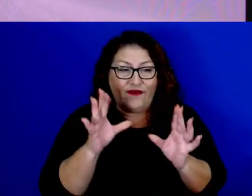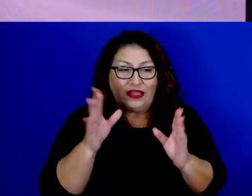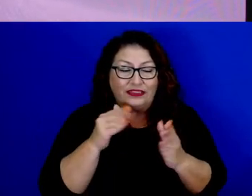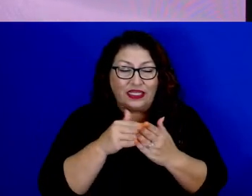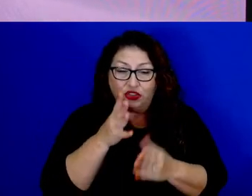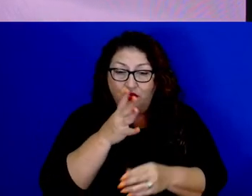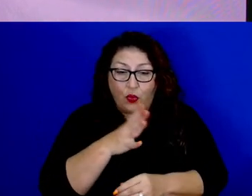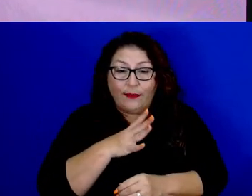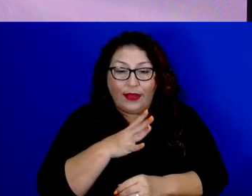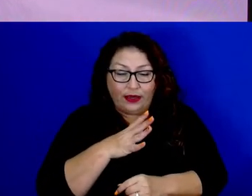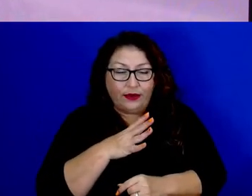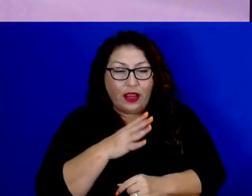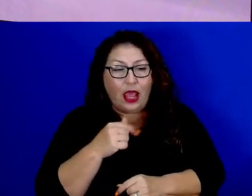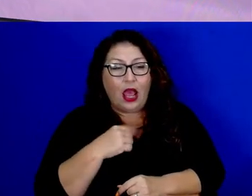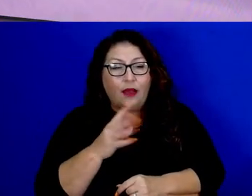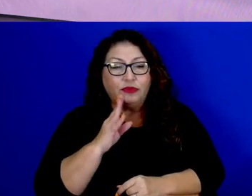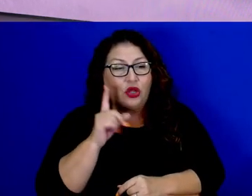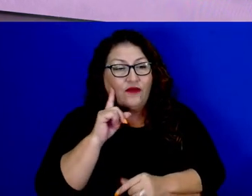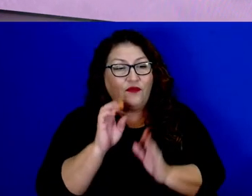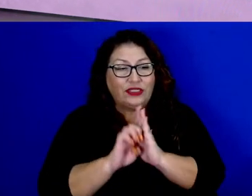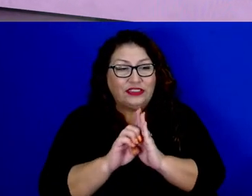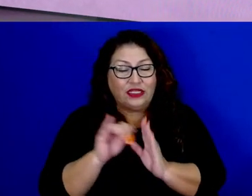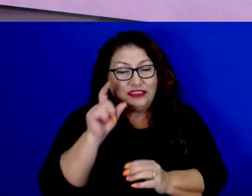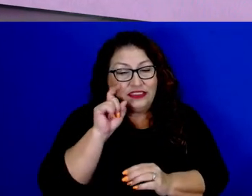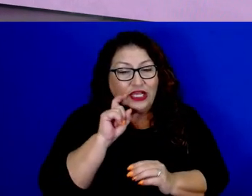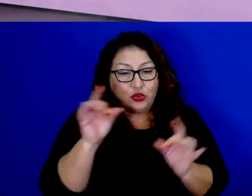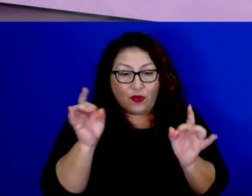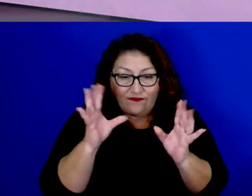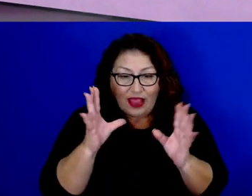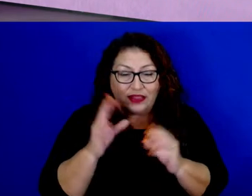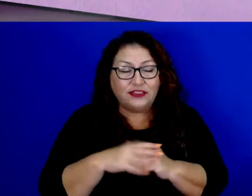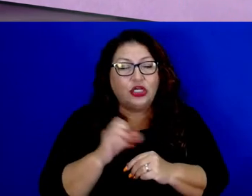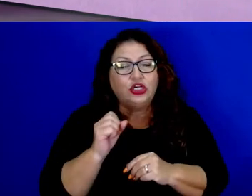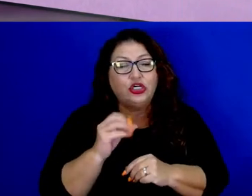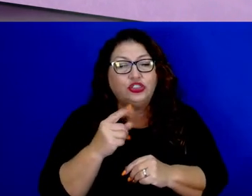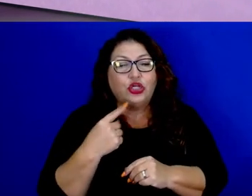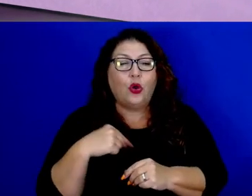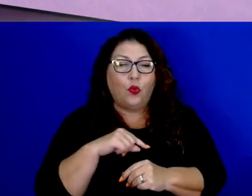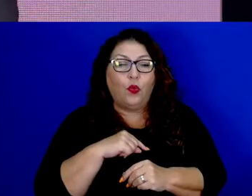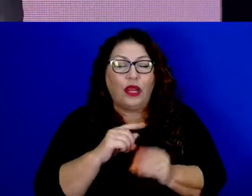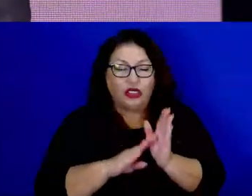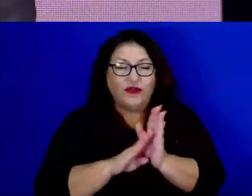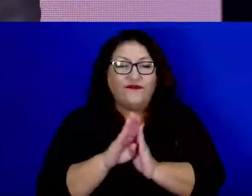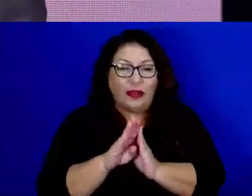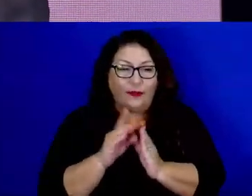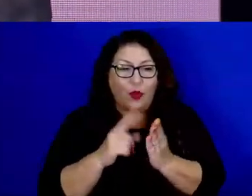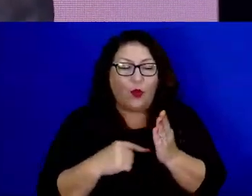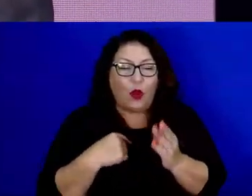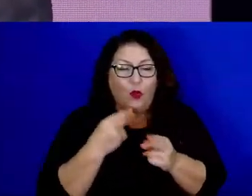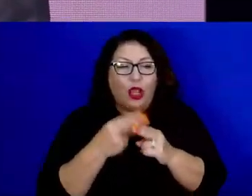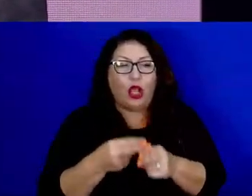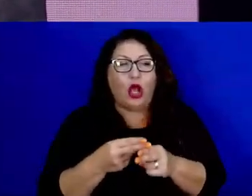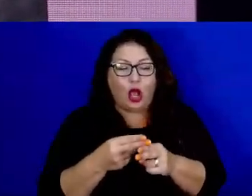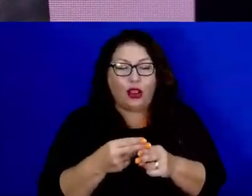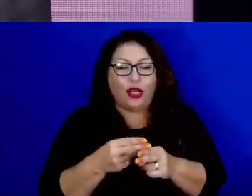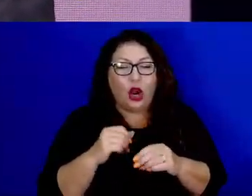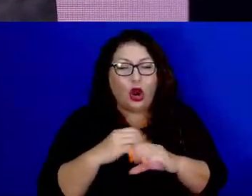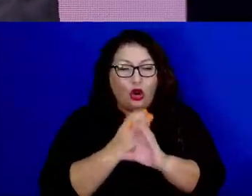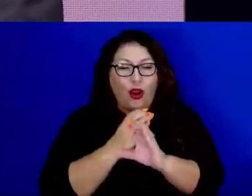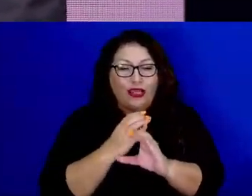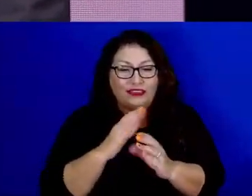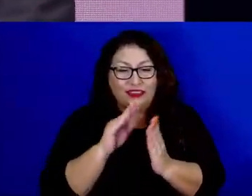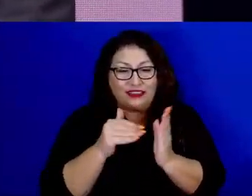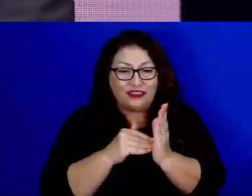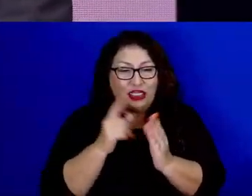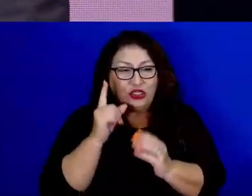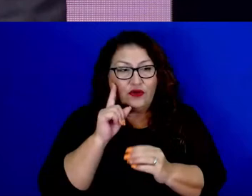talking, for example, about sexual violence. So we are developing what we are called crisis centers for victims in all